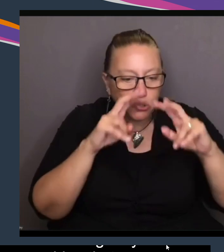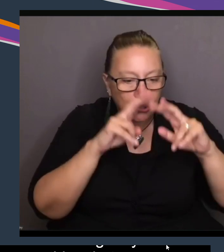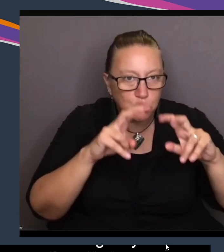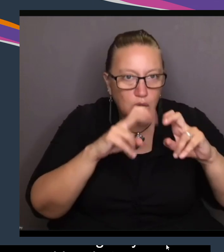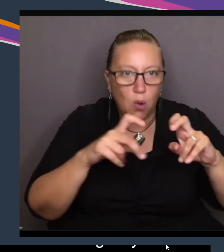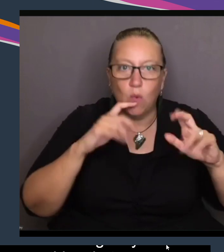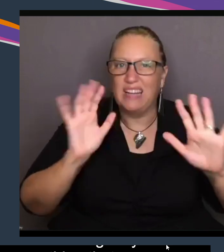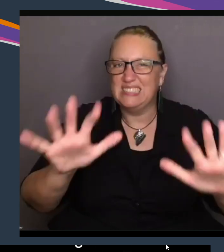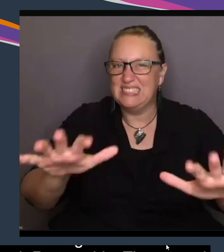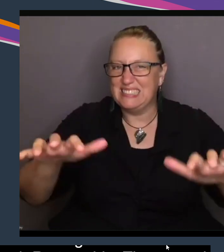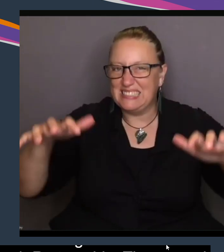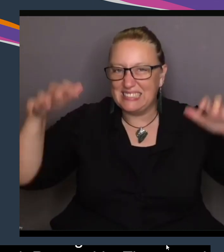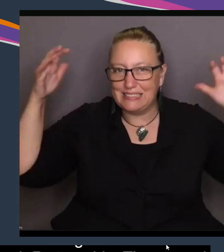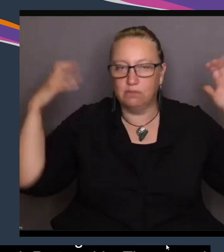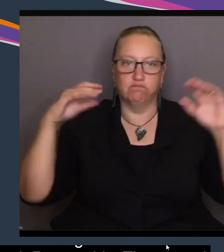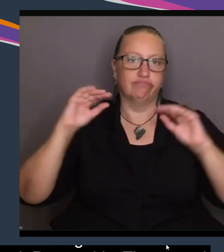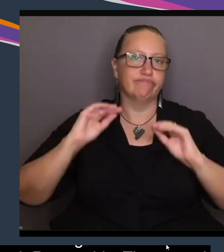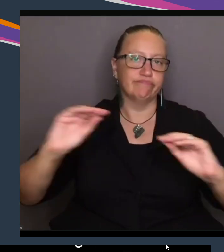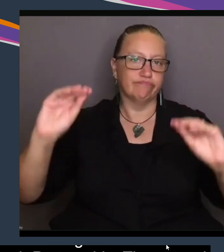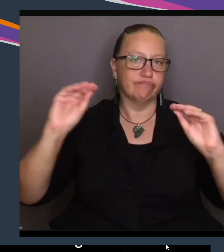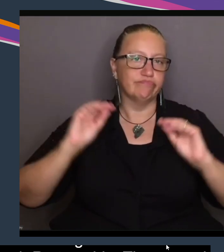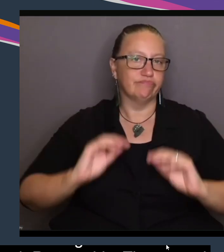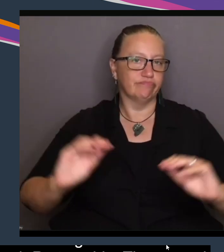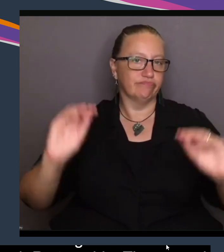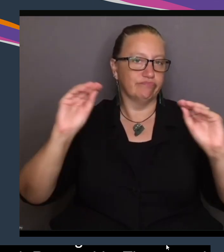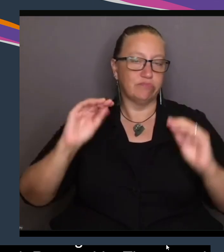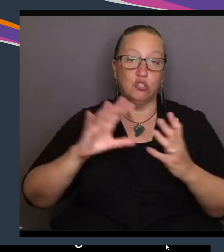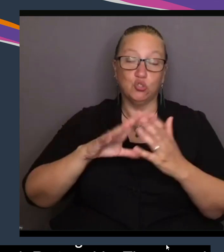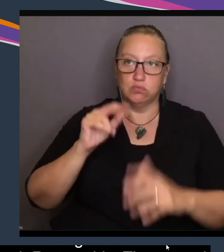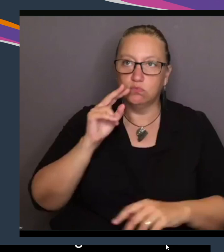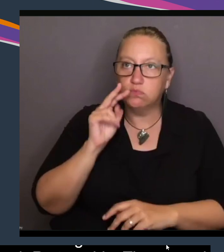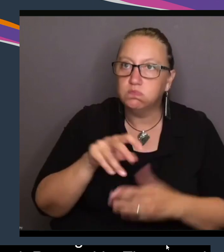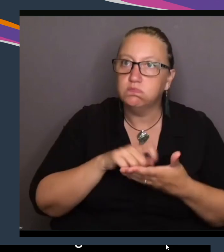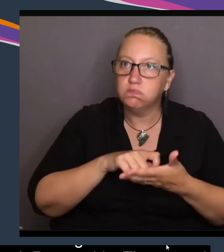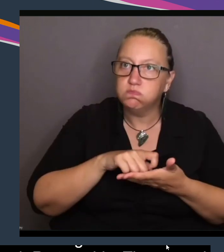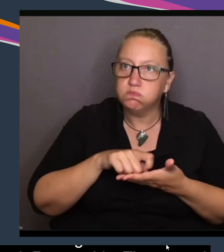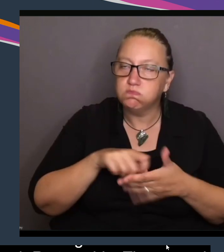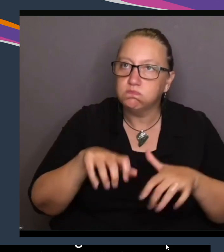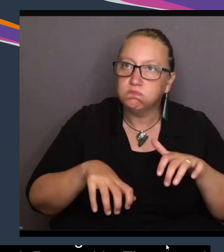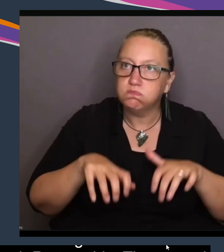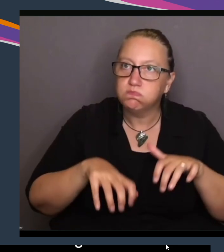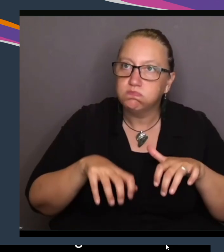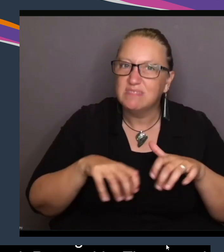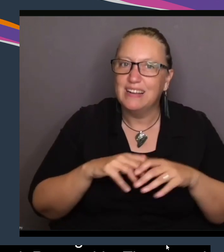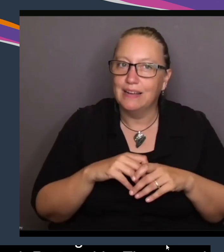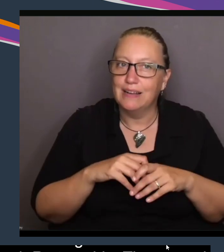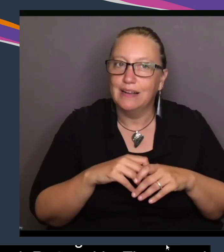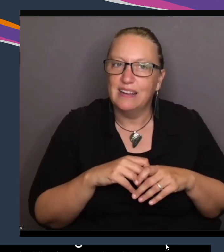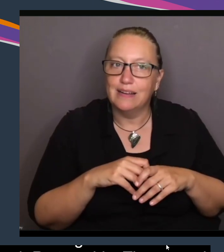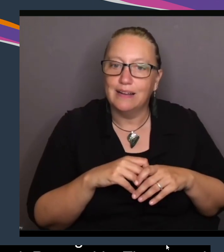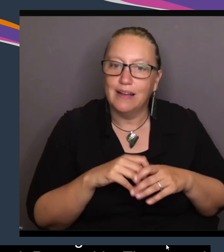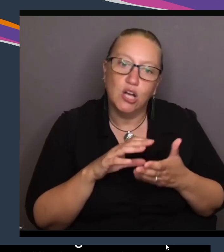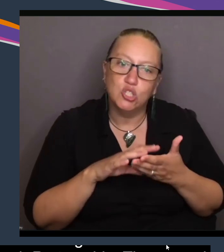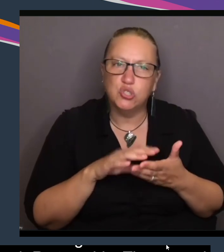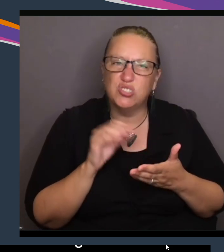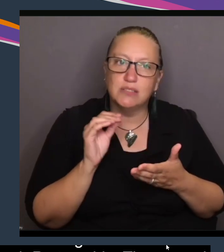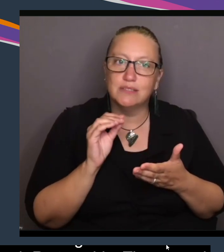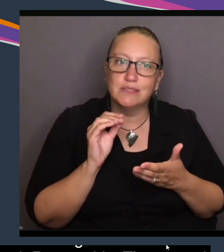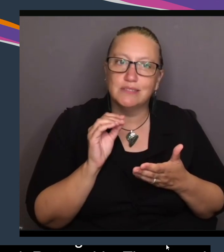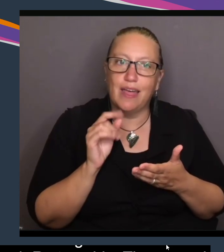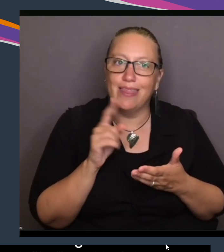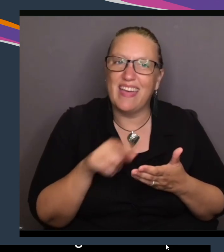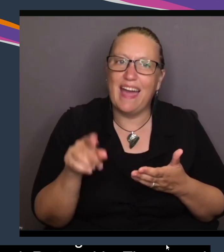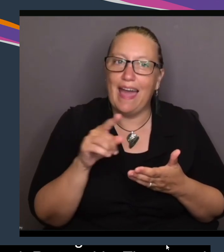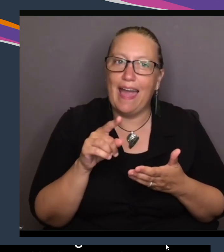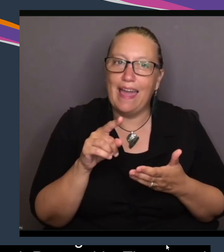we teach this. And our students, they're not putting with this non-exclusion stuff. They